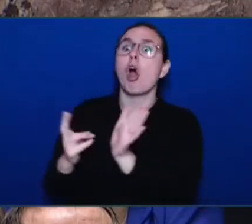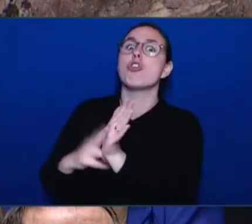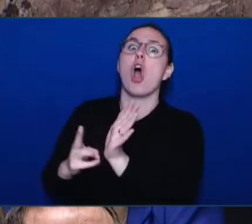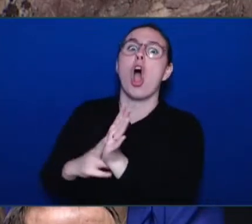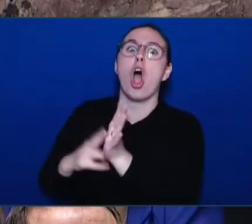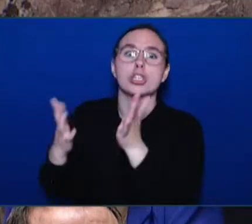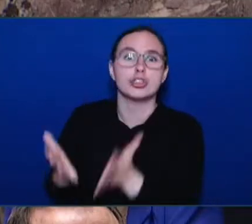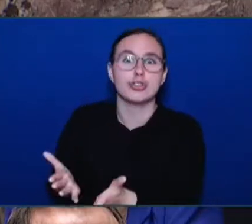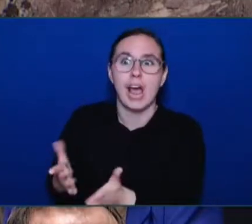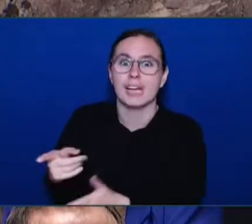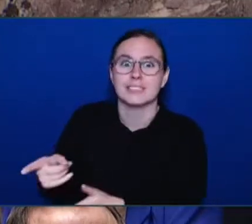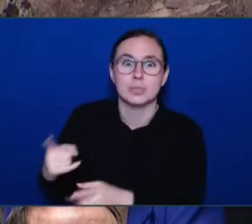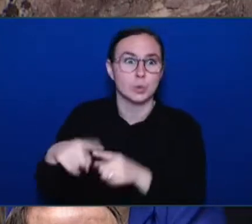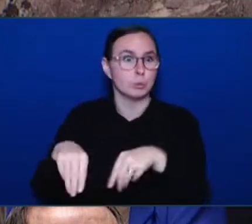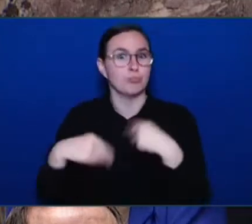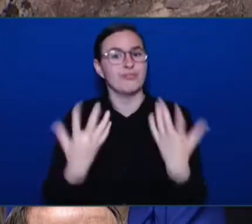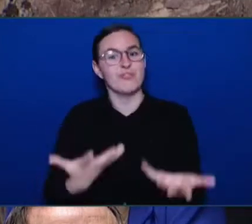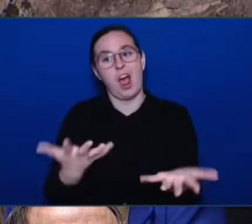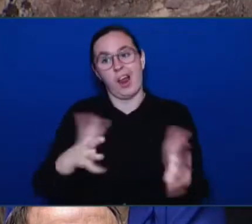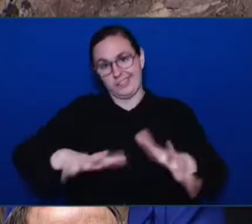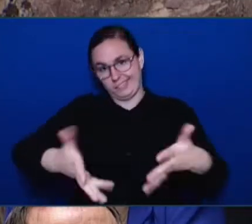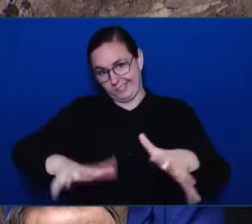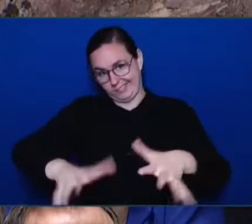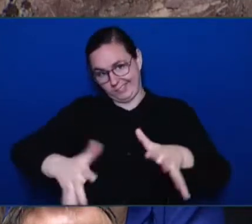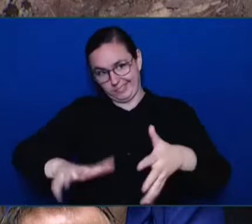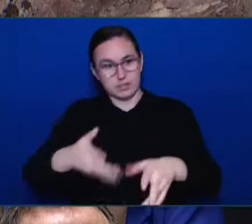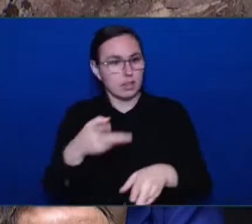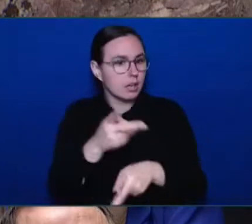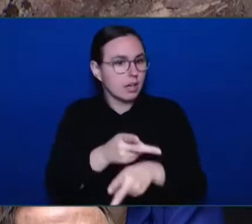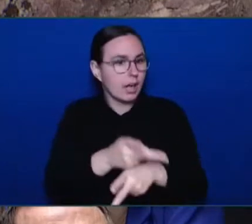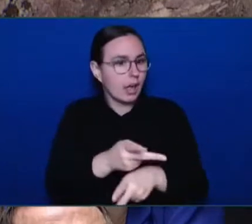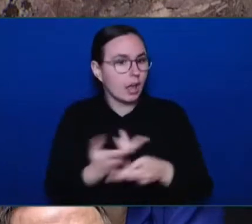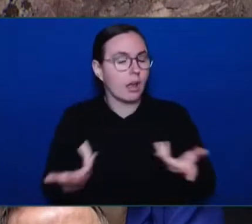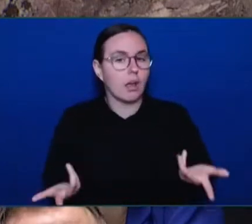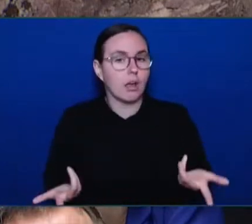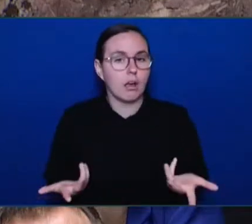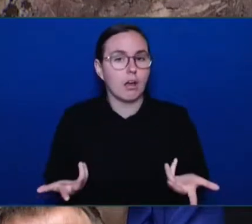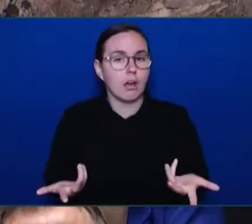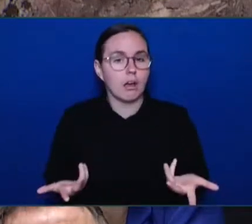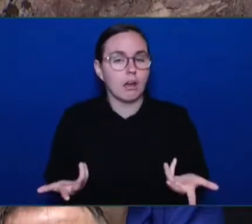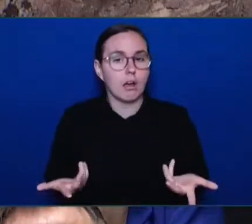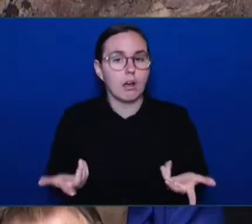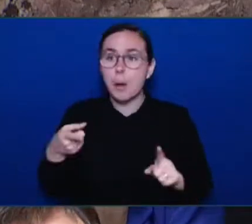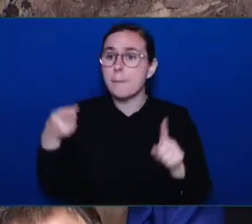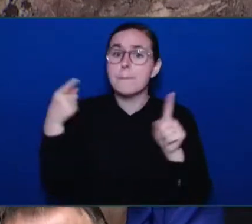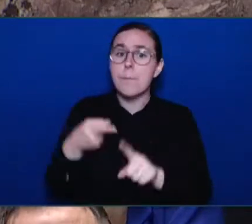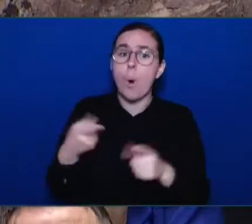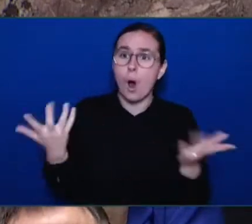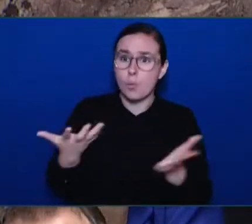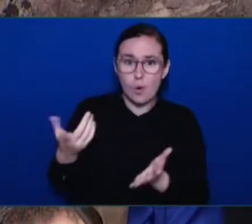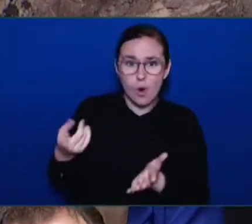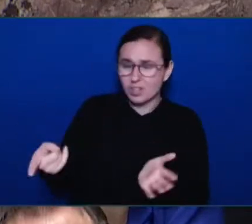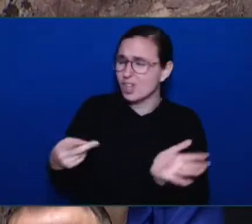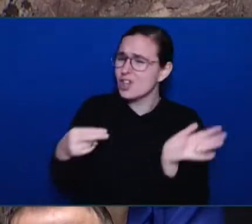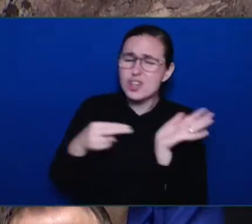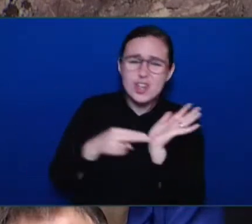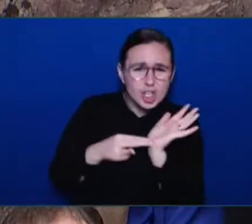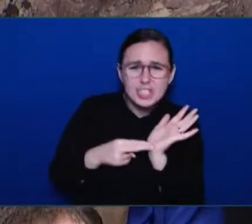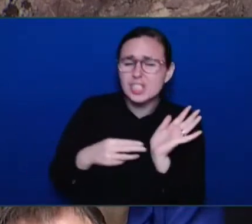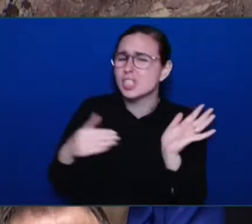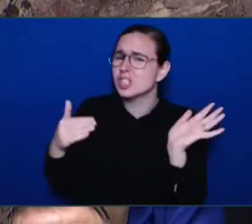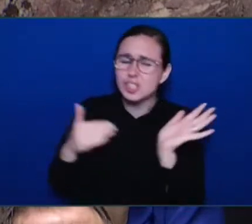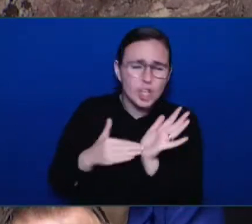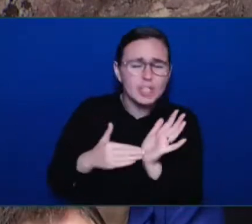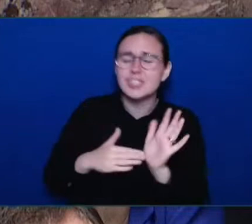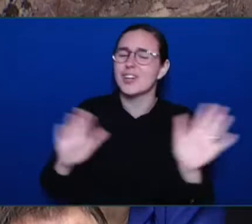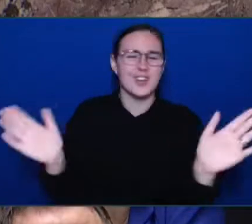This is not about nurses. This is not about doctors. This is about a minister who has failed in his portfolio, who has